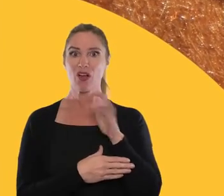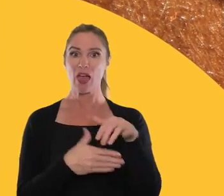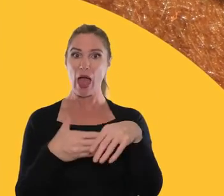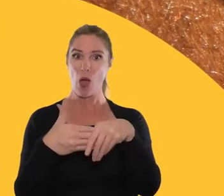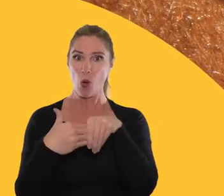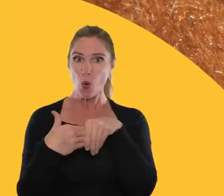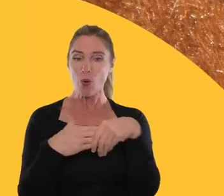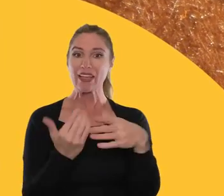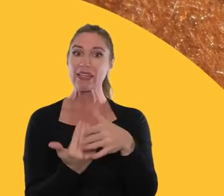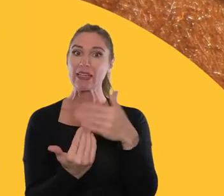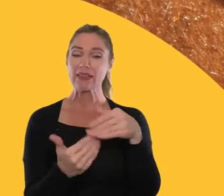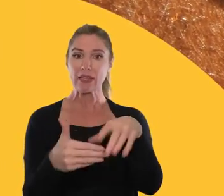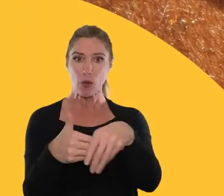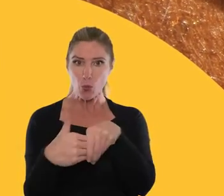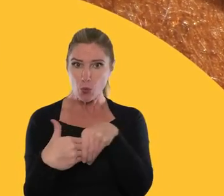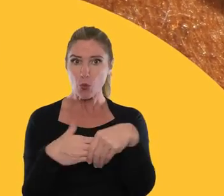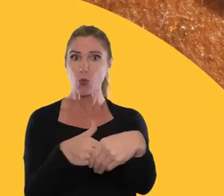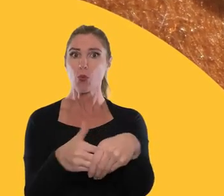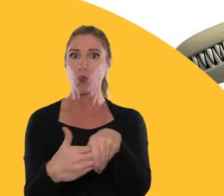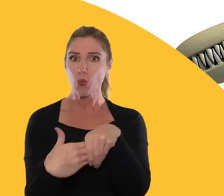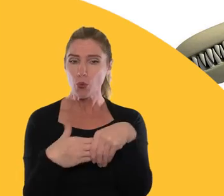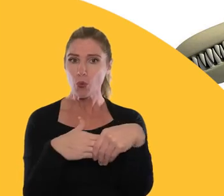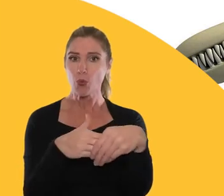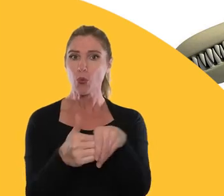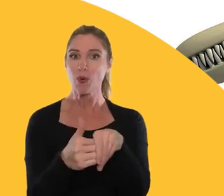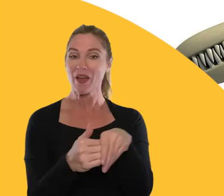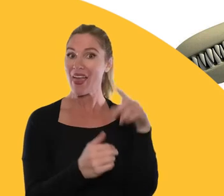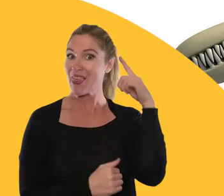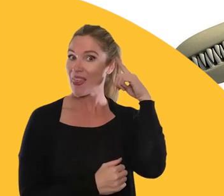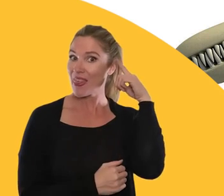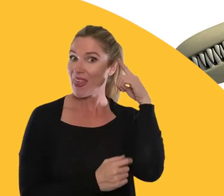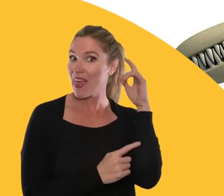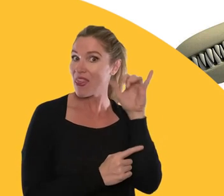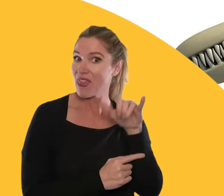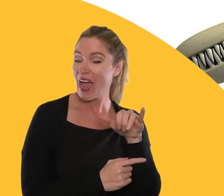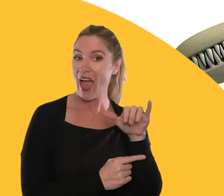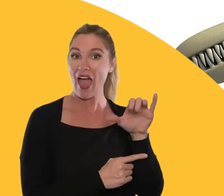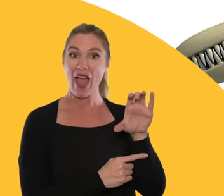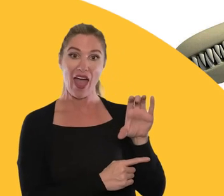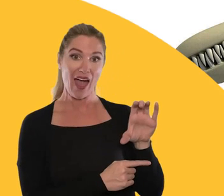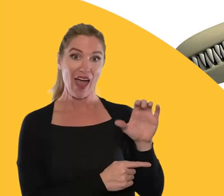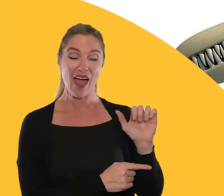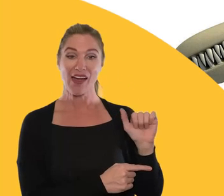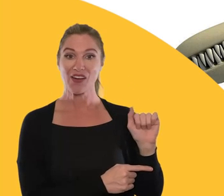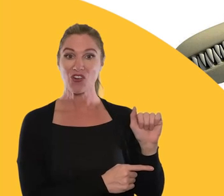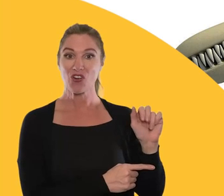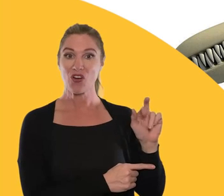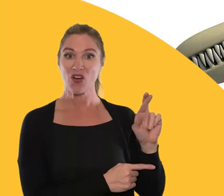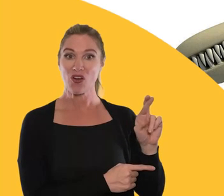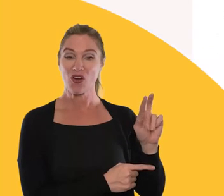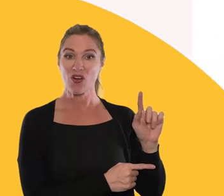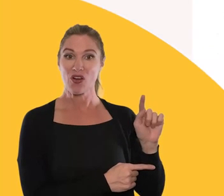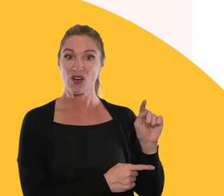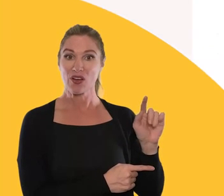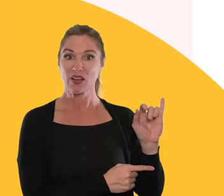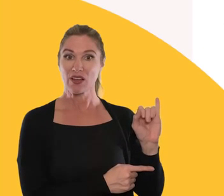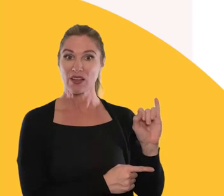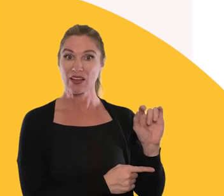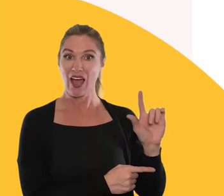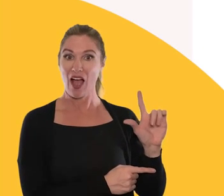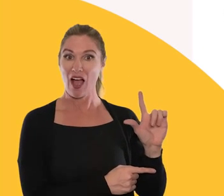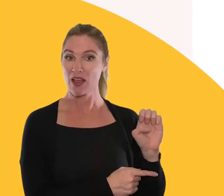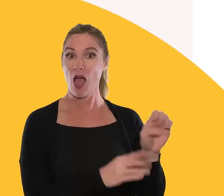It feels quite bendy, huh? Well, that is cartilage, and that